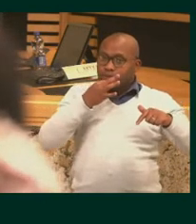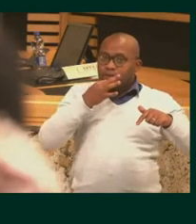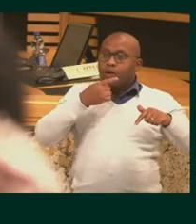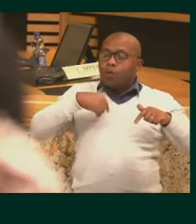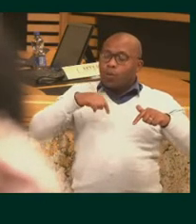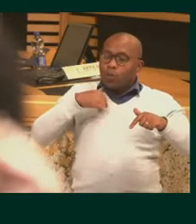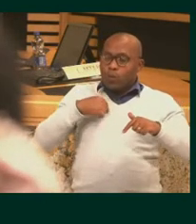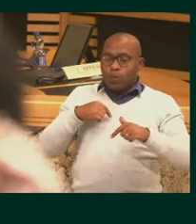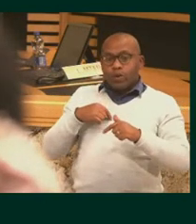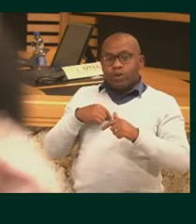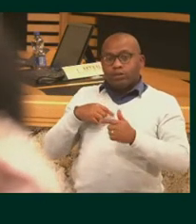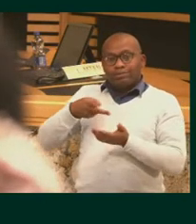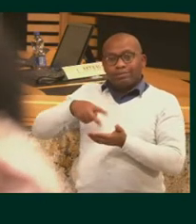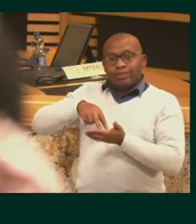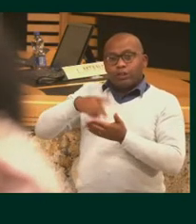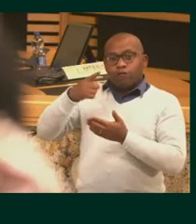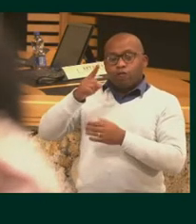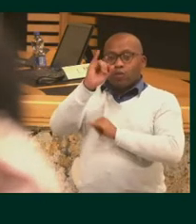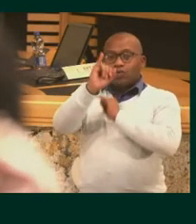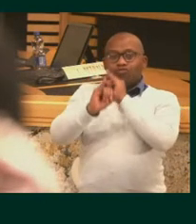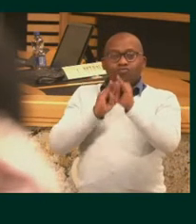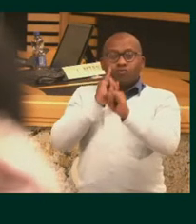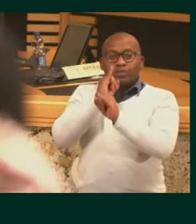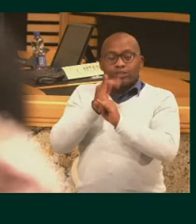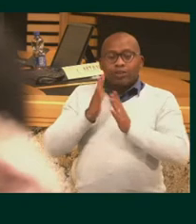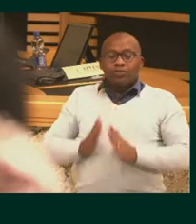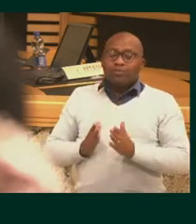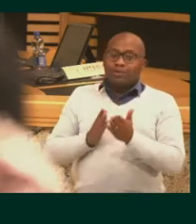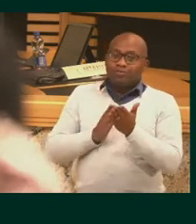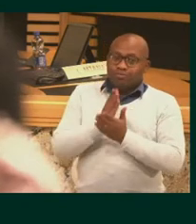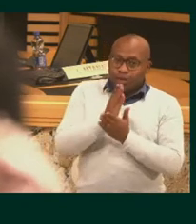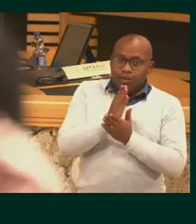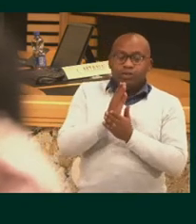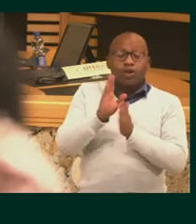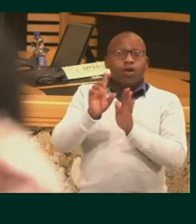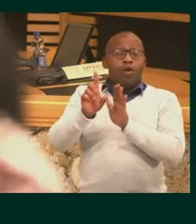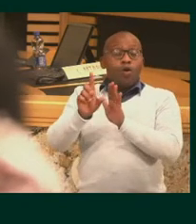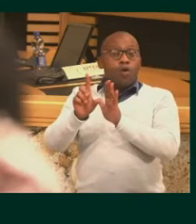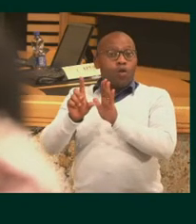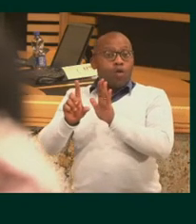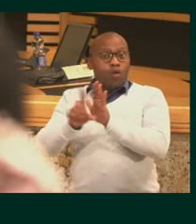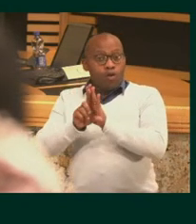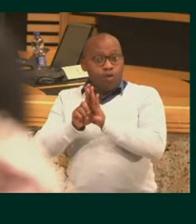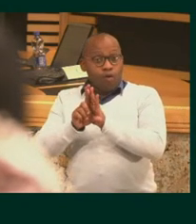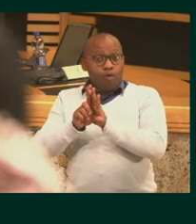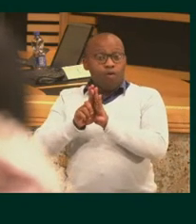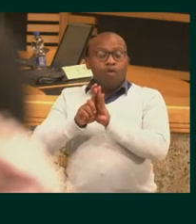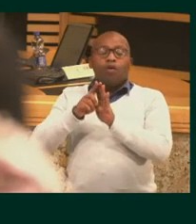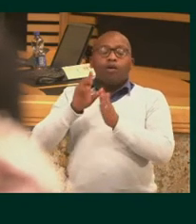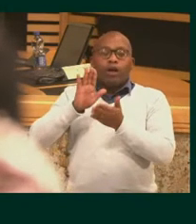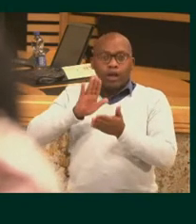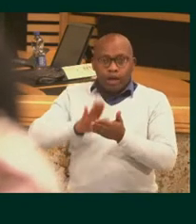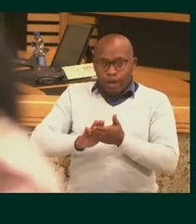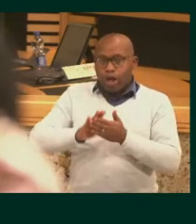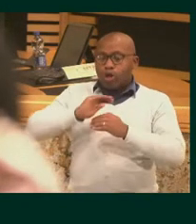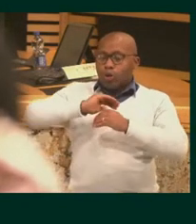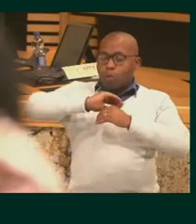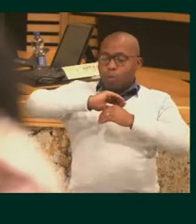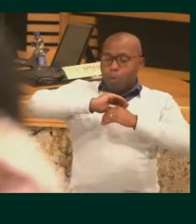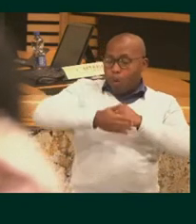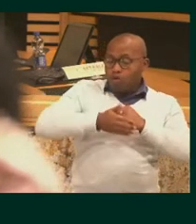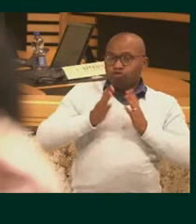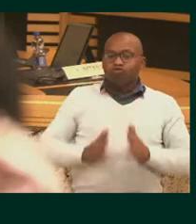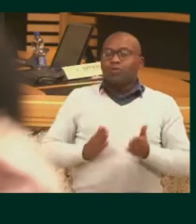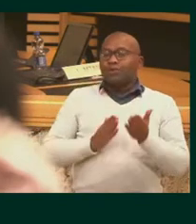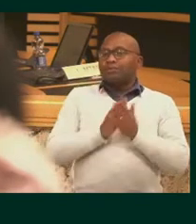rights international law and Justice and calls for the protection of the rights and dignity of all